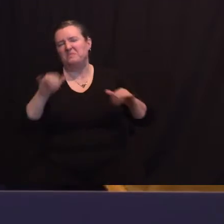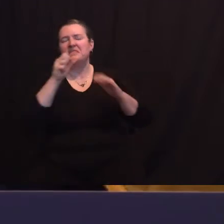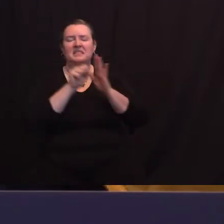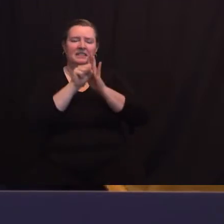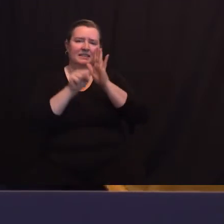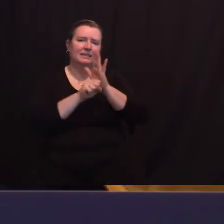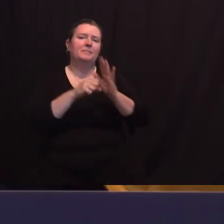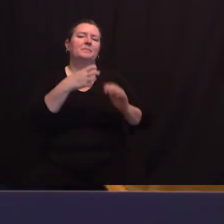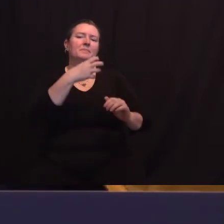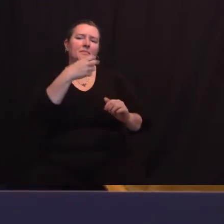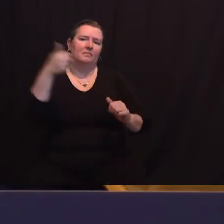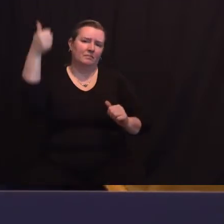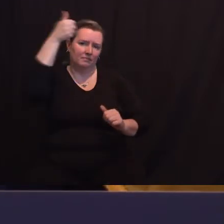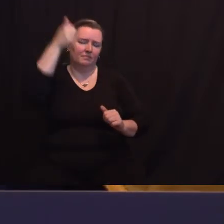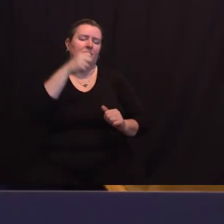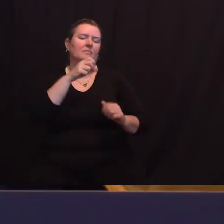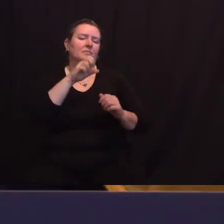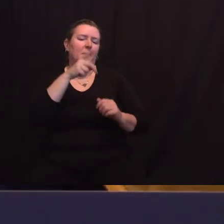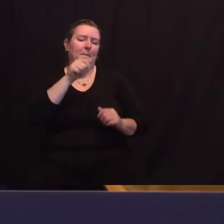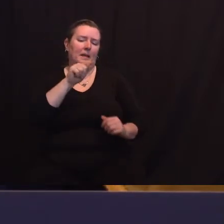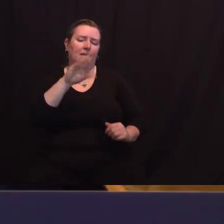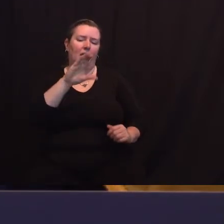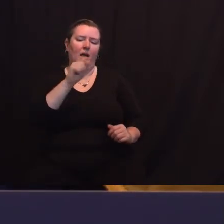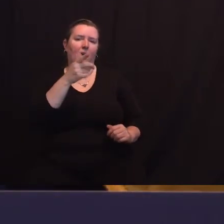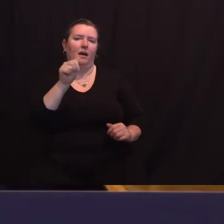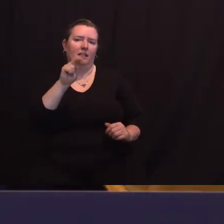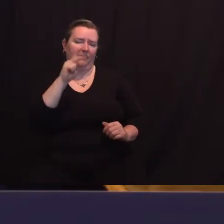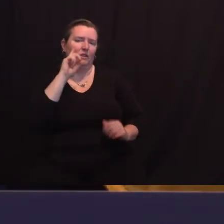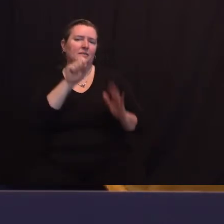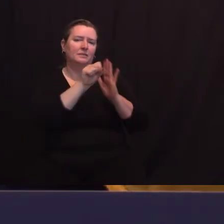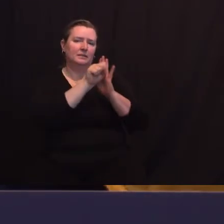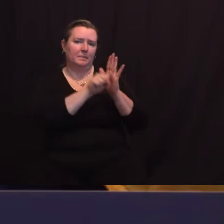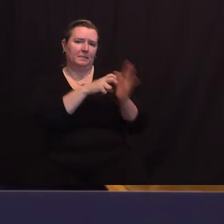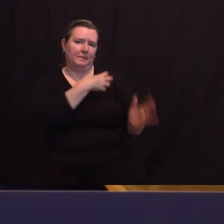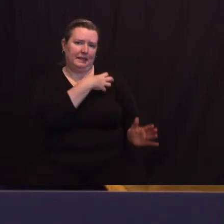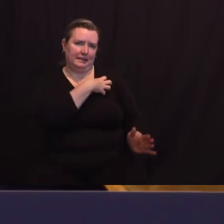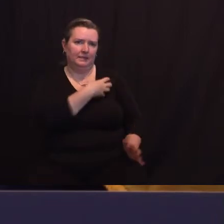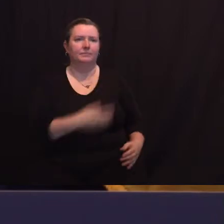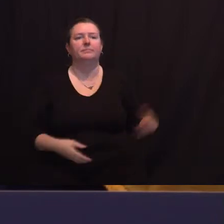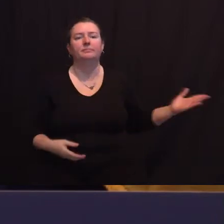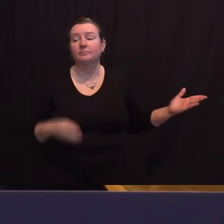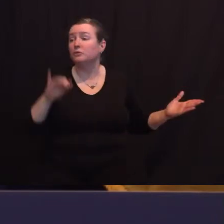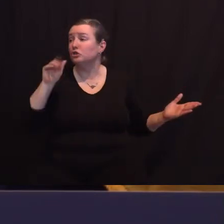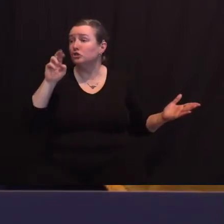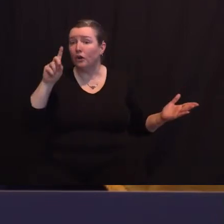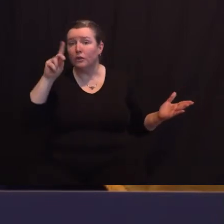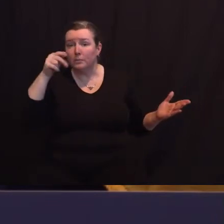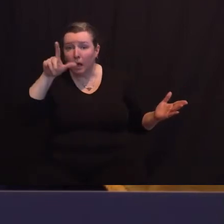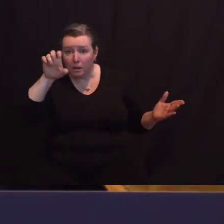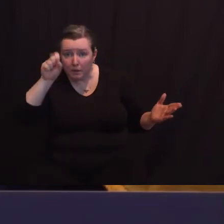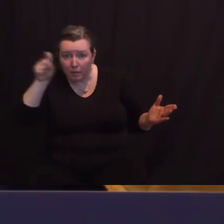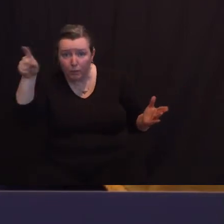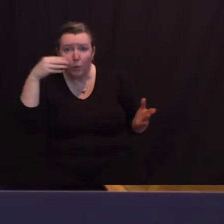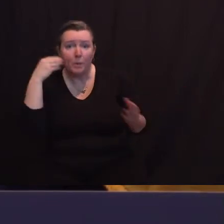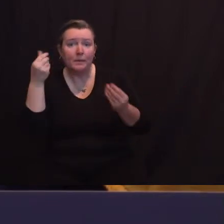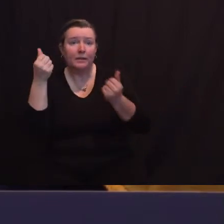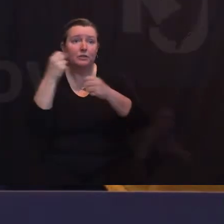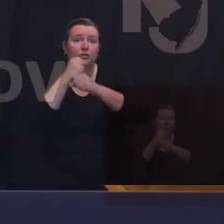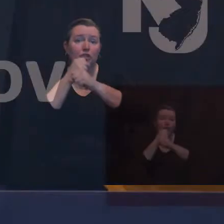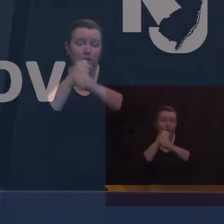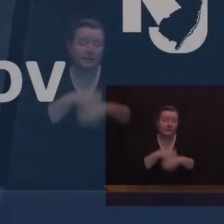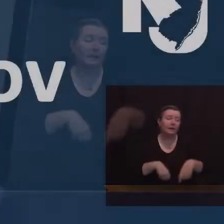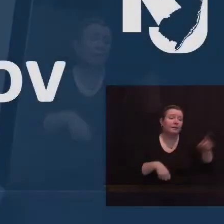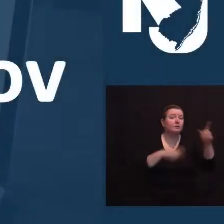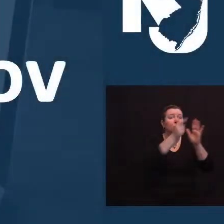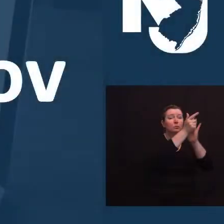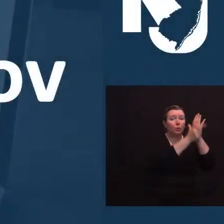Pat Callahan. We have Jared Maples, Director of the Office of Homeland Security and Preparedness, Chief Counsel Paramil Garg, and a cast of thousands. As